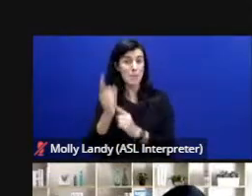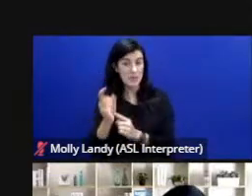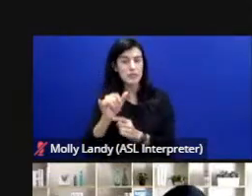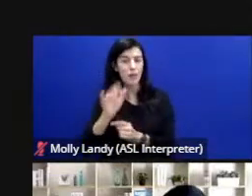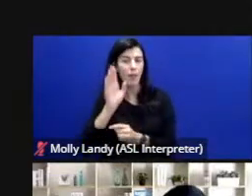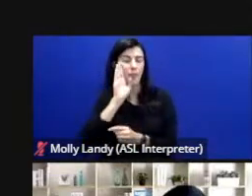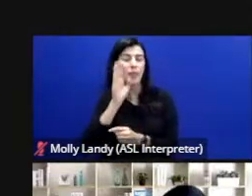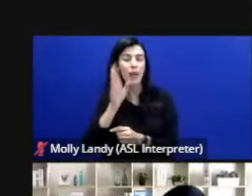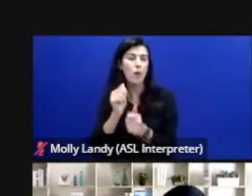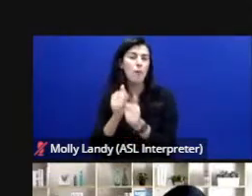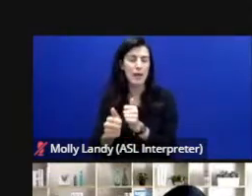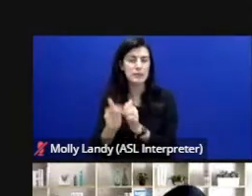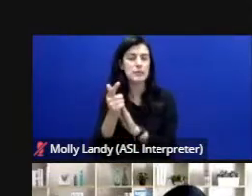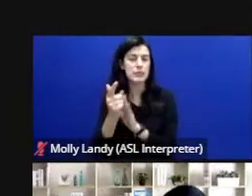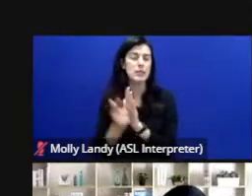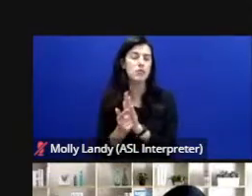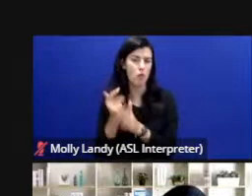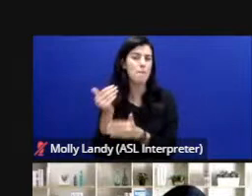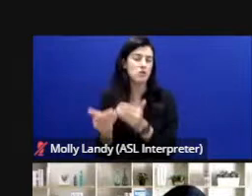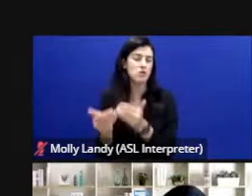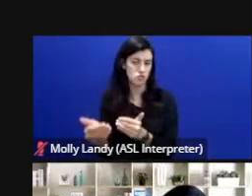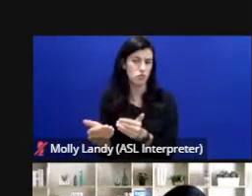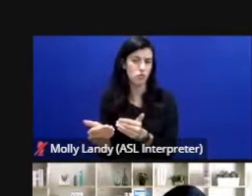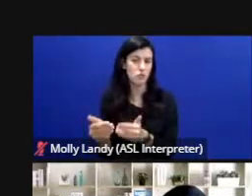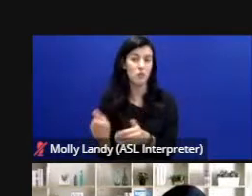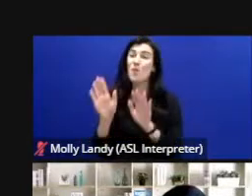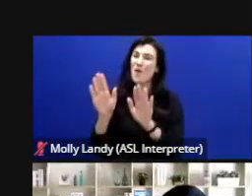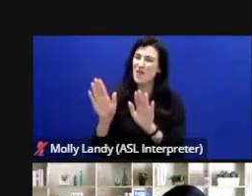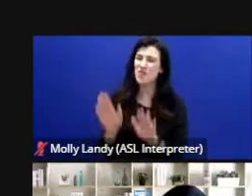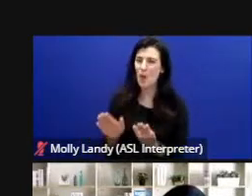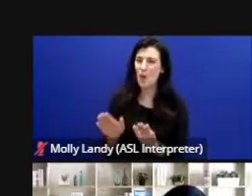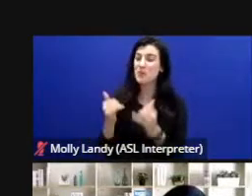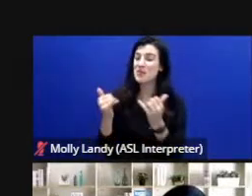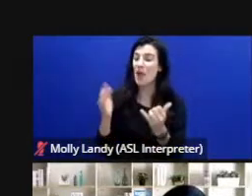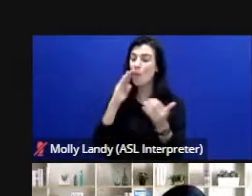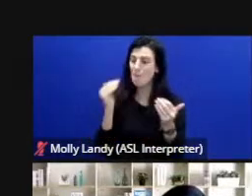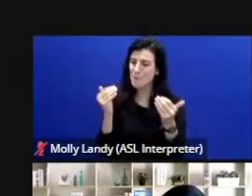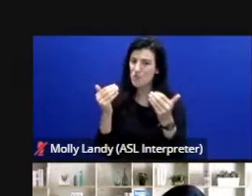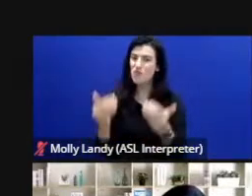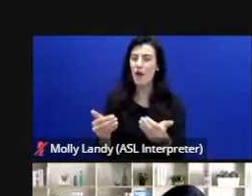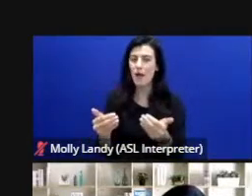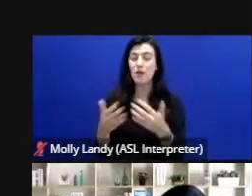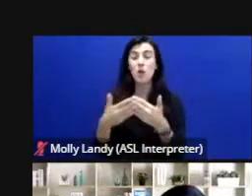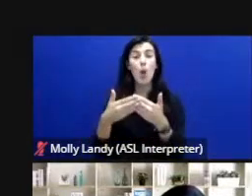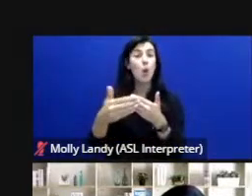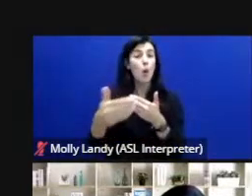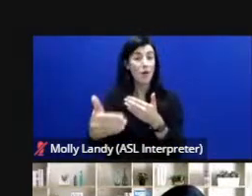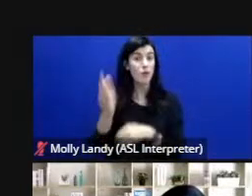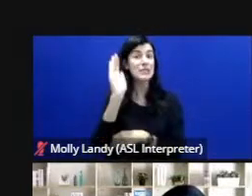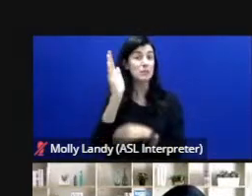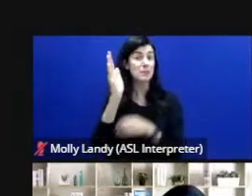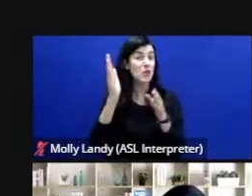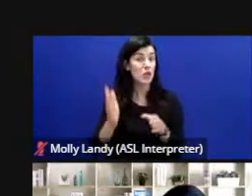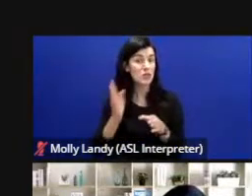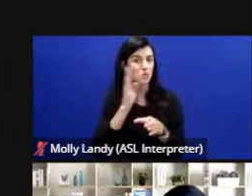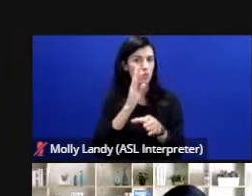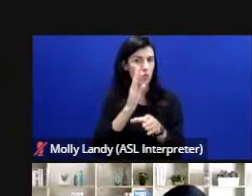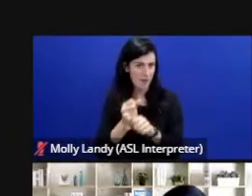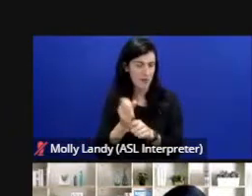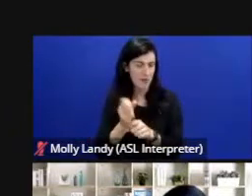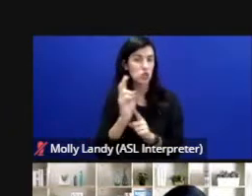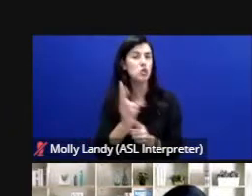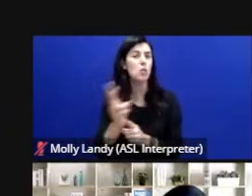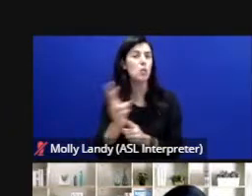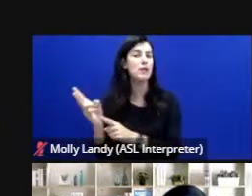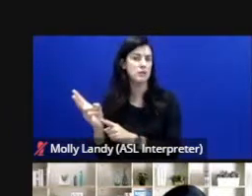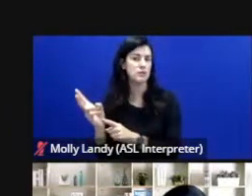absolutely pass legal muster. Wonderful. So let's move on. Going forward, speakers will be given 2 minutes And it is